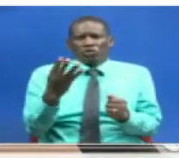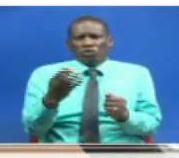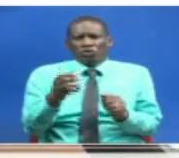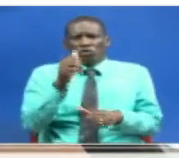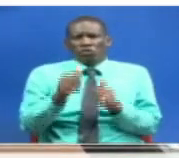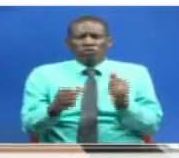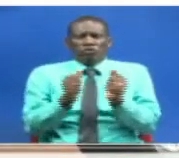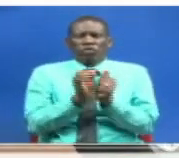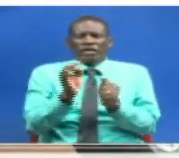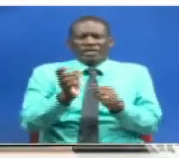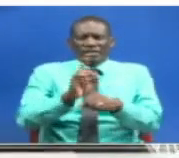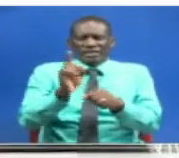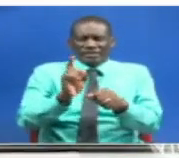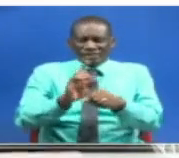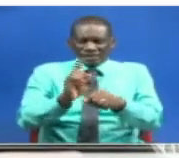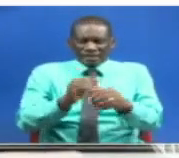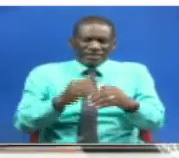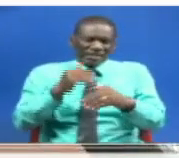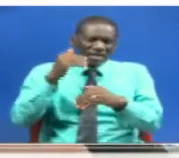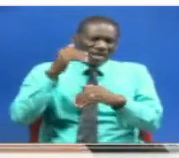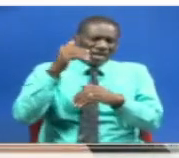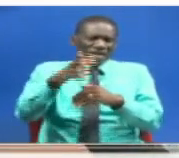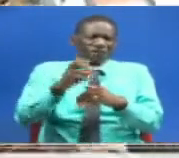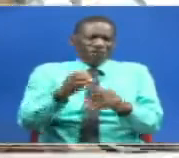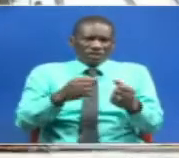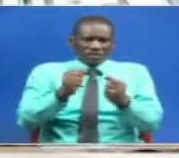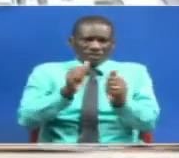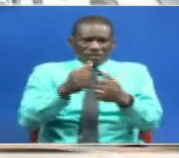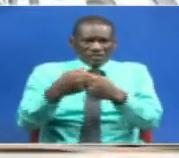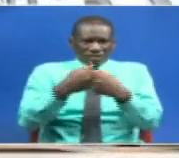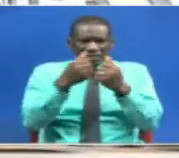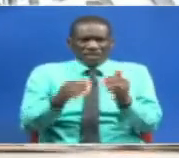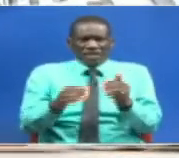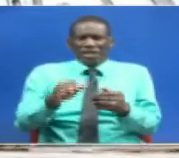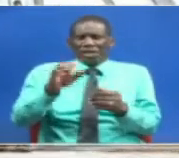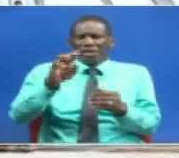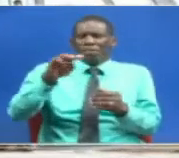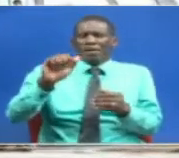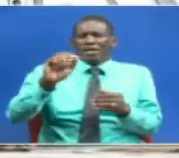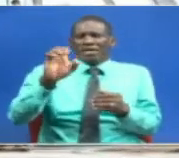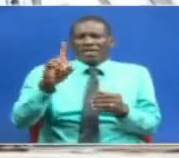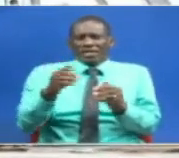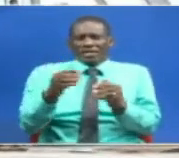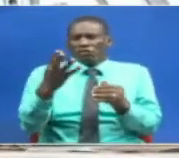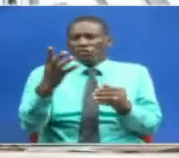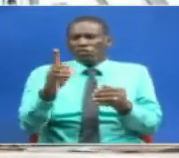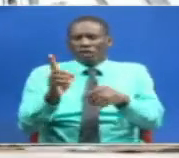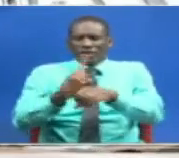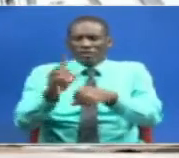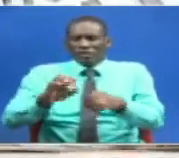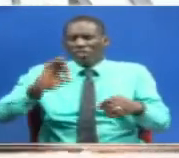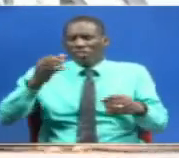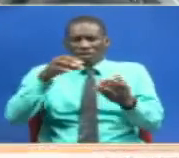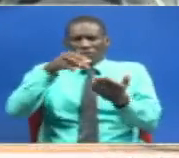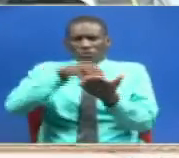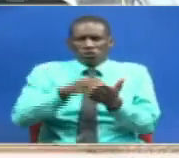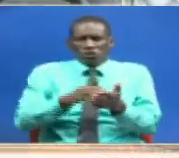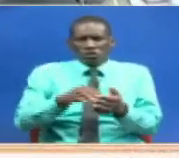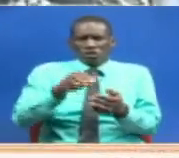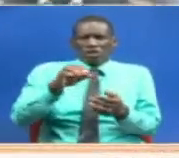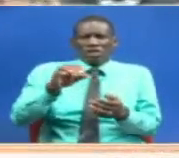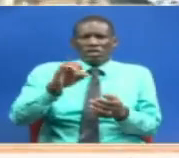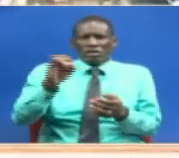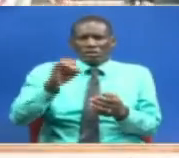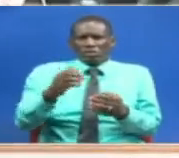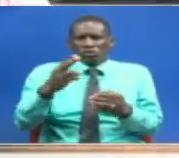13 seconds ahead of his nearest challenger, Fahim Abdul Malik, and 41 seconds ahead of third-placed Ibrahim Mughal. In the two-wheel